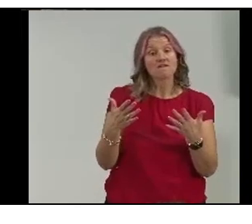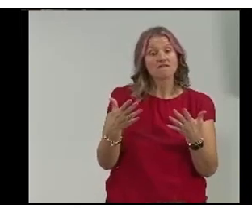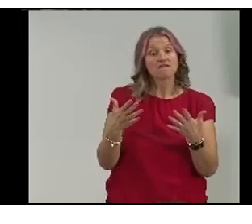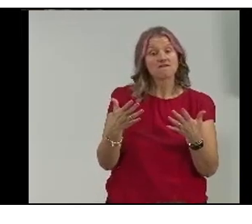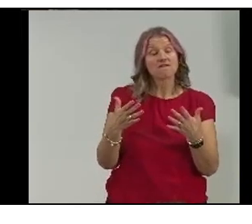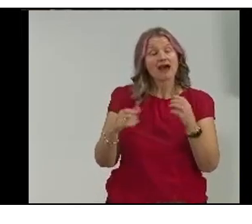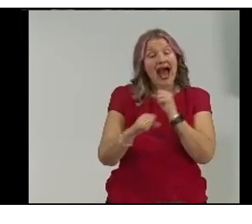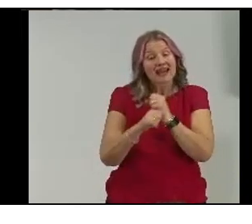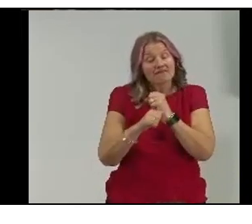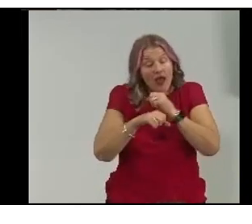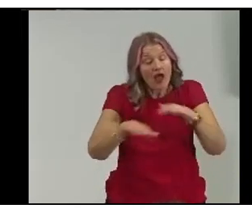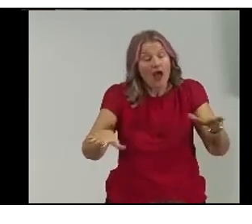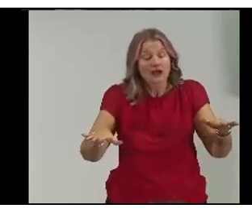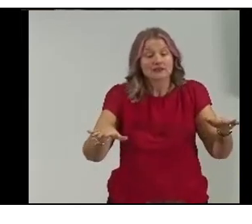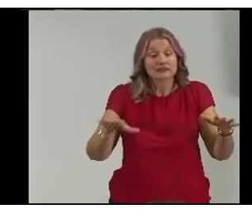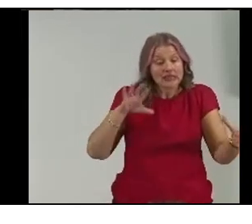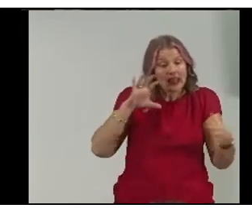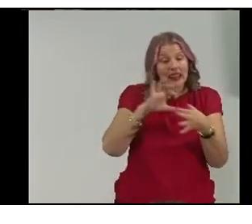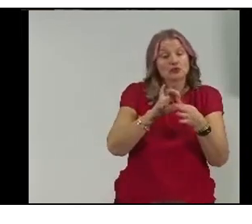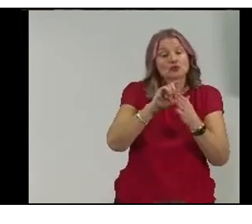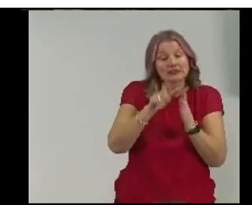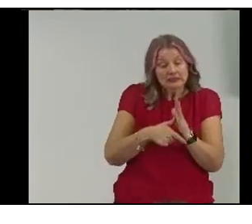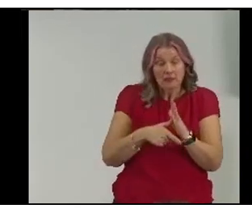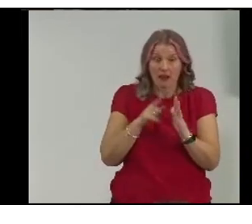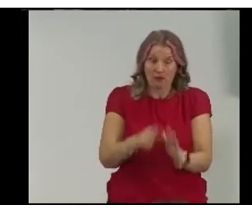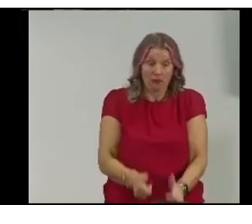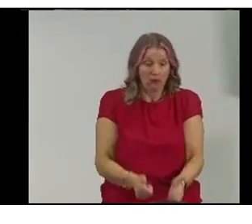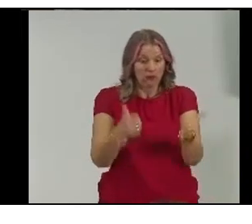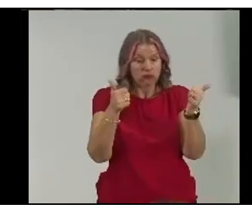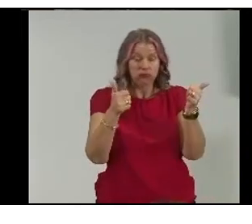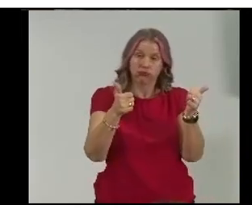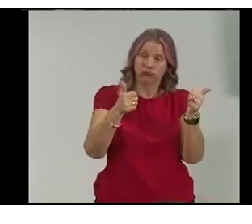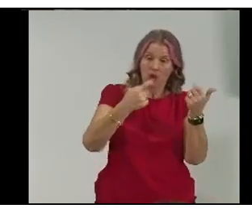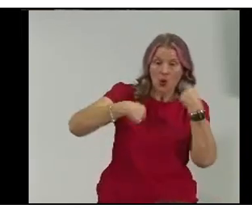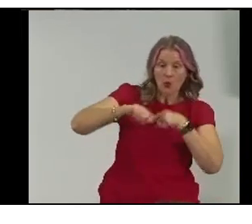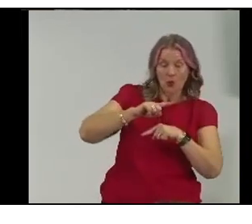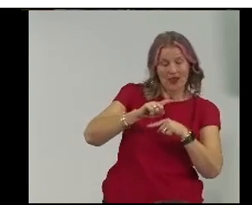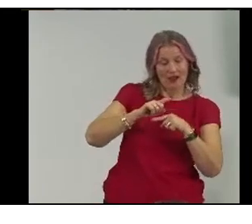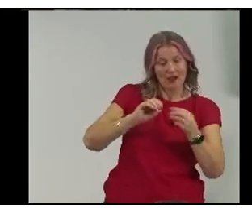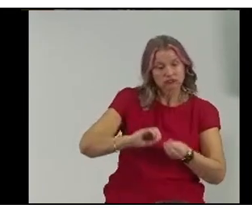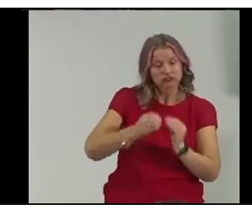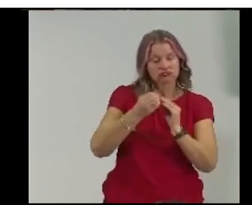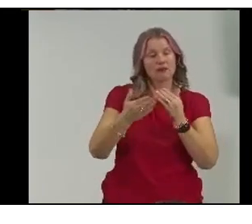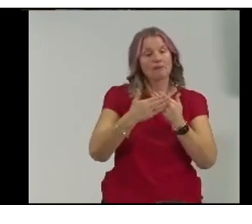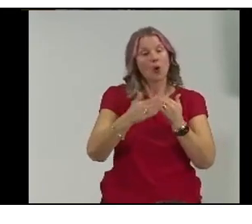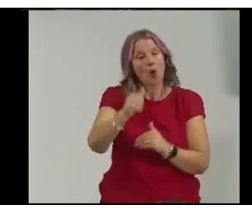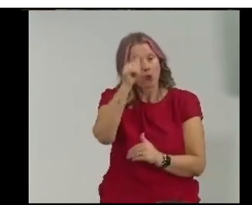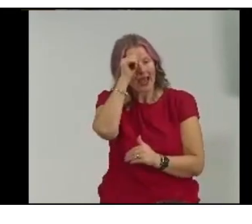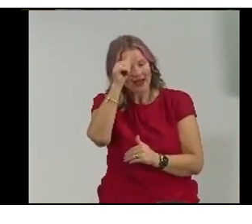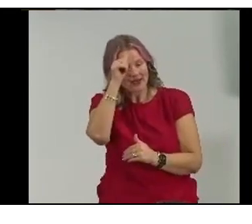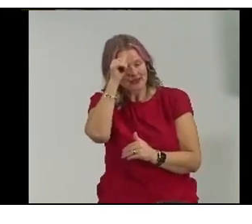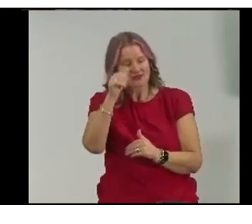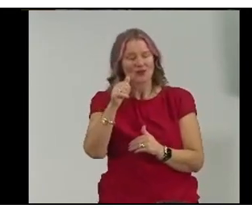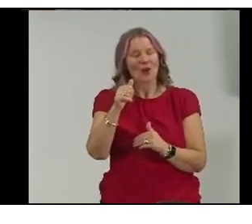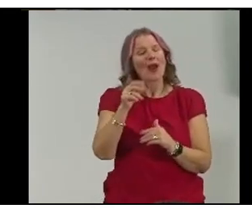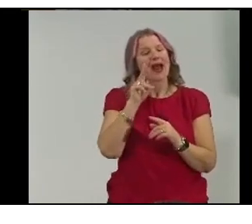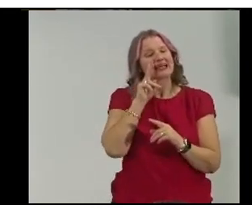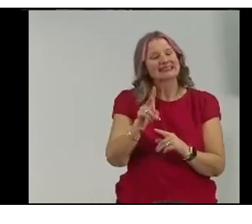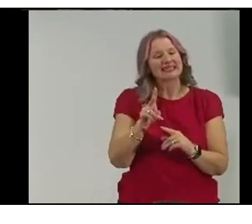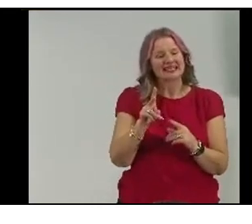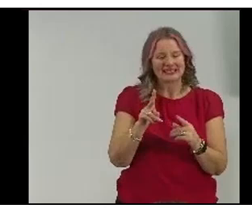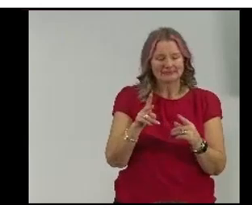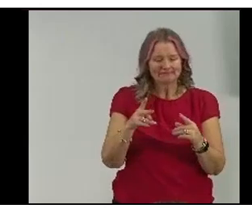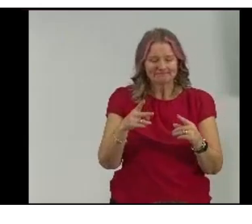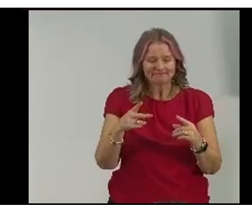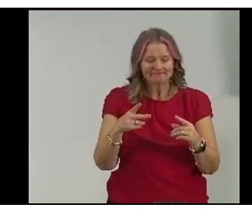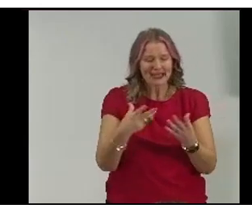advertisements, campaigns around disability, which is fantastic because we're creating more awareness. Where I see the gap is that sometimes